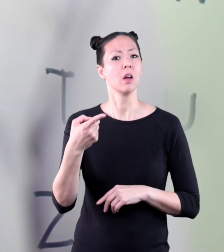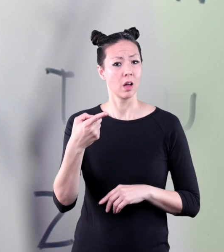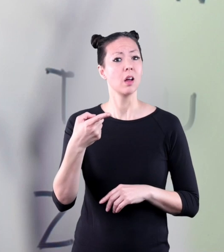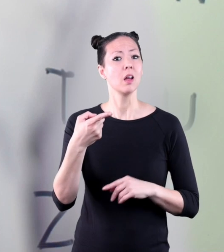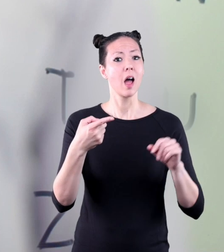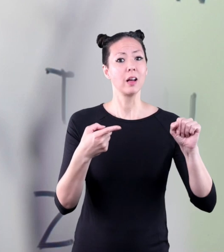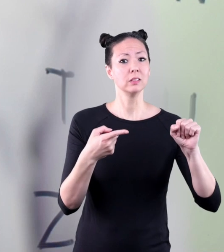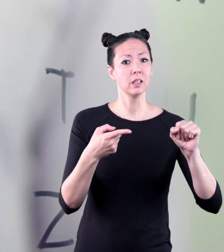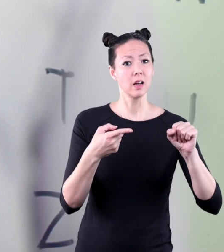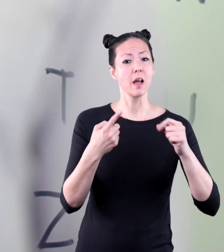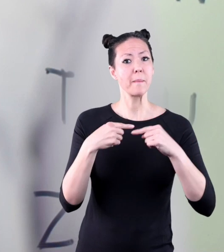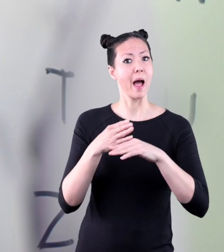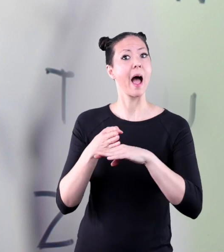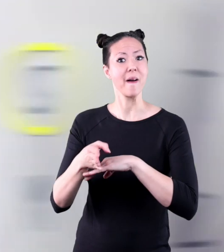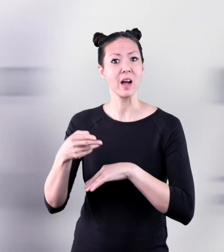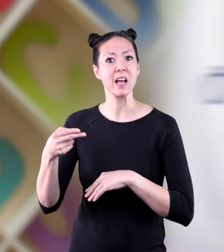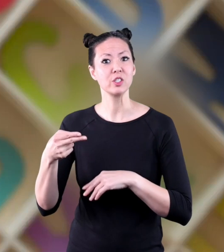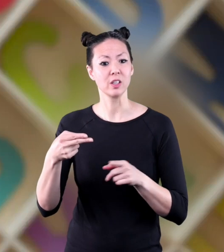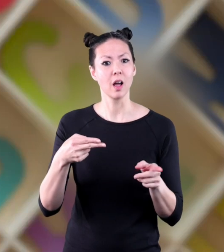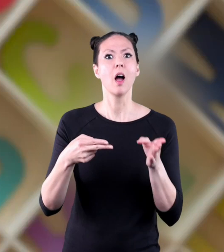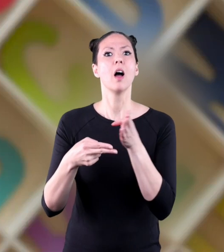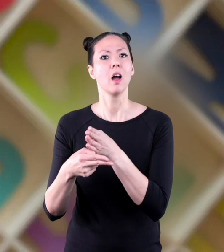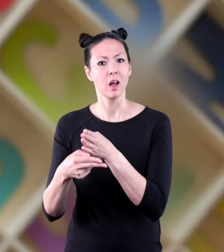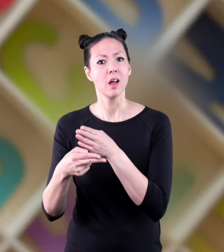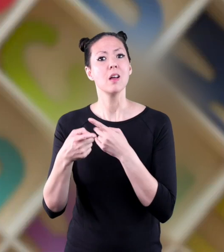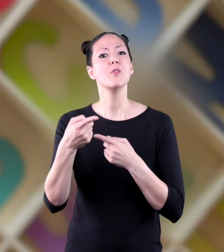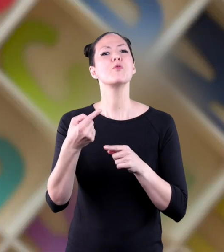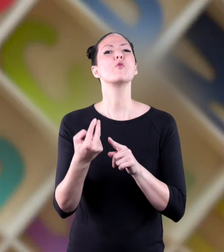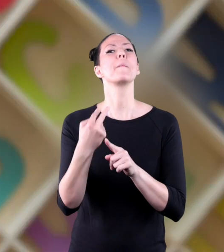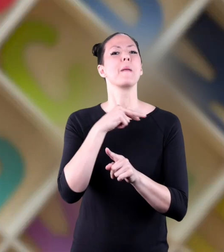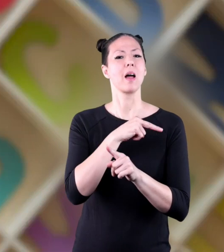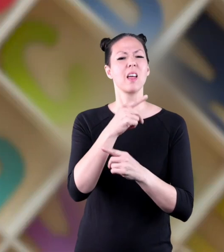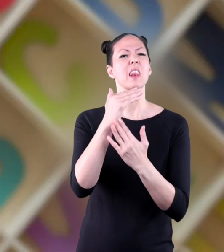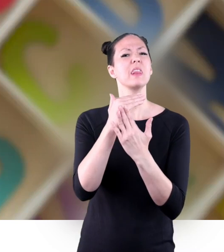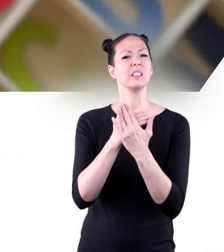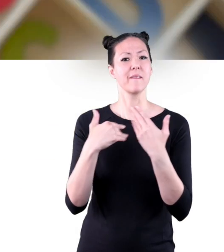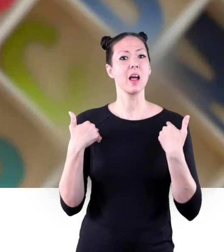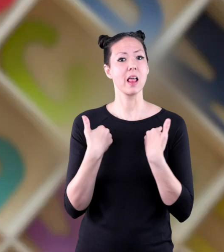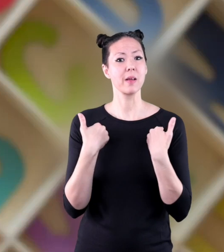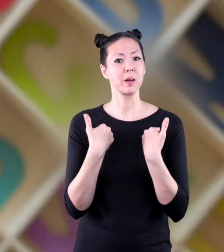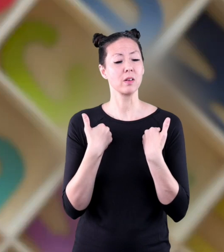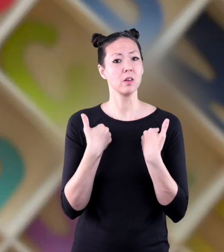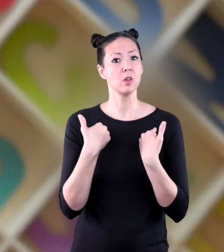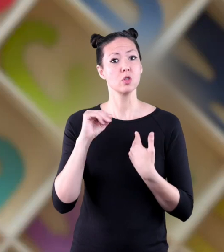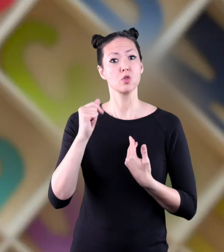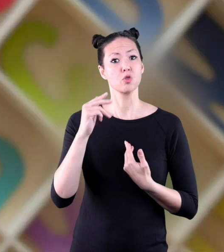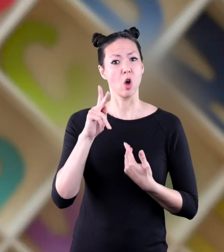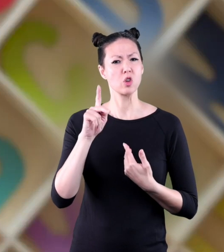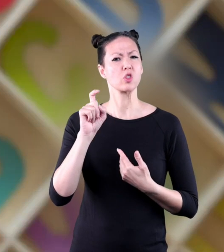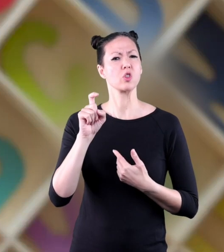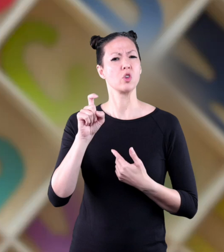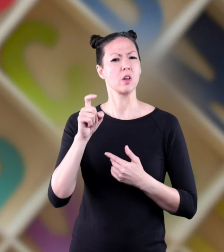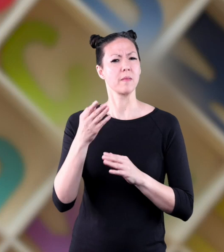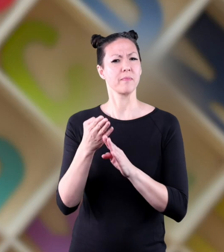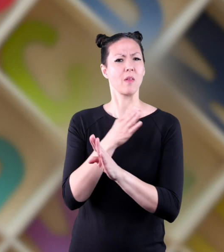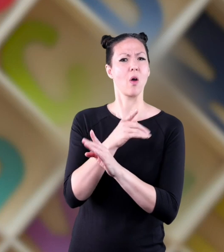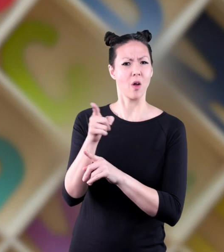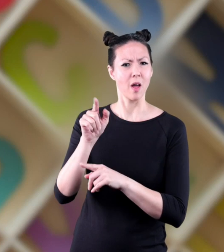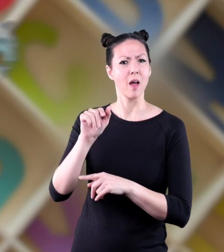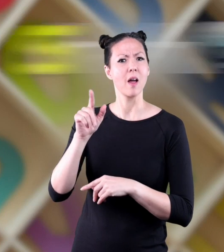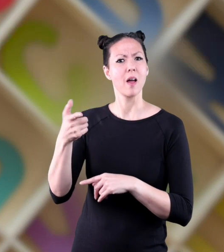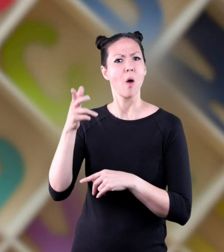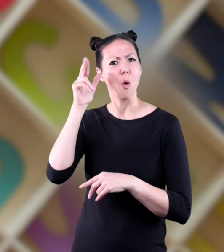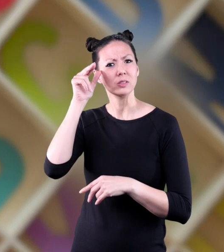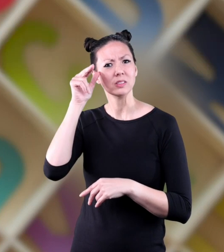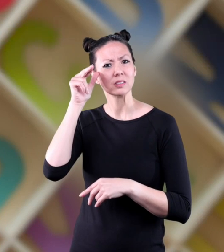see, S comes after H. So, going back to our list of animals, shark should come after horse when we